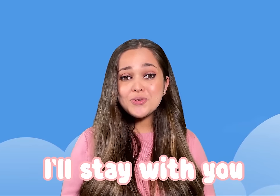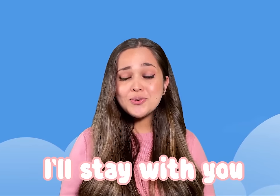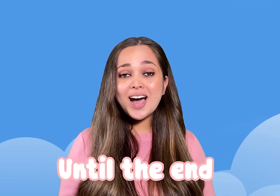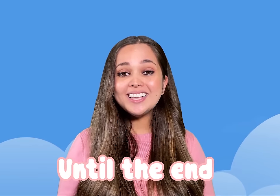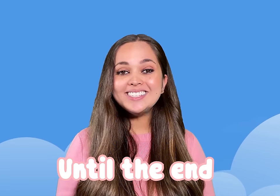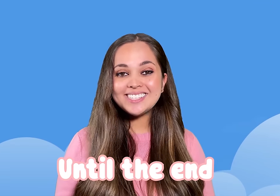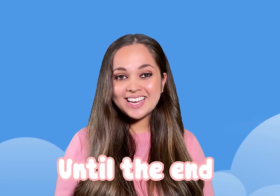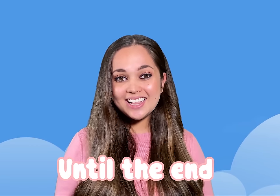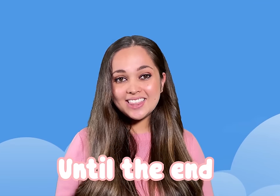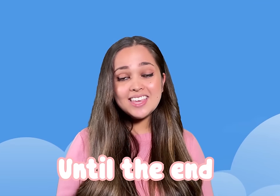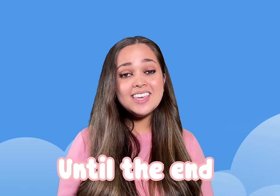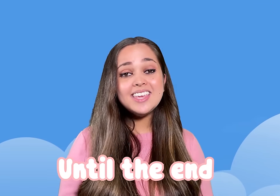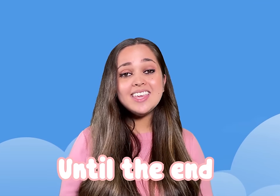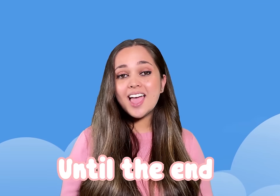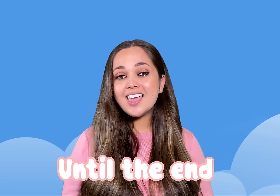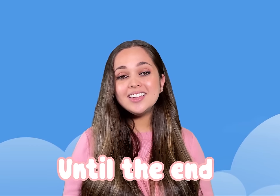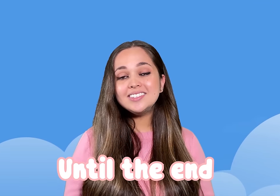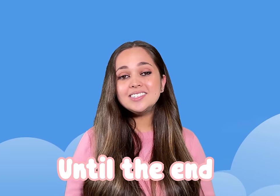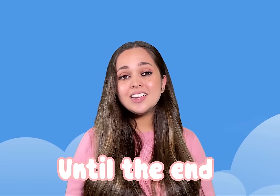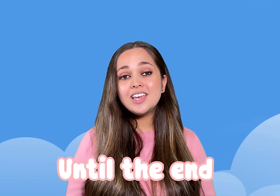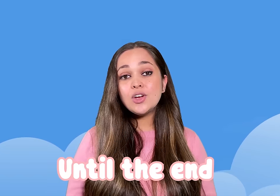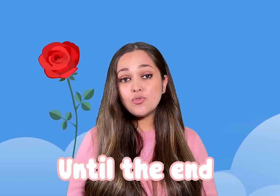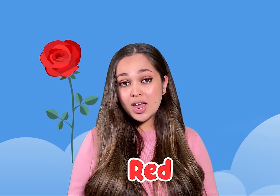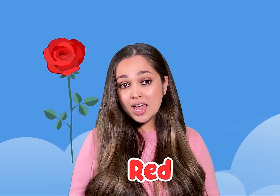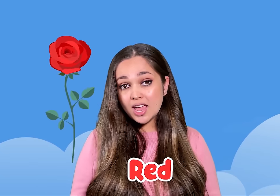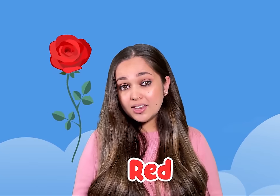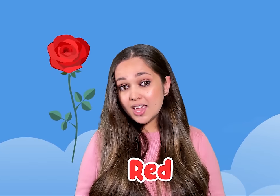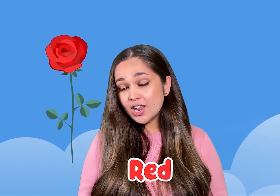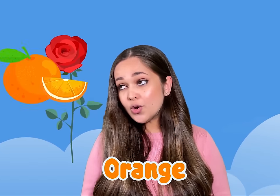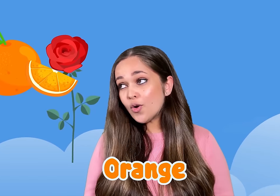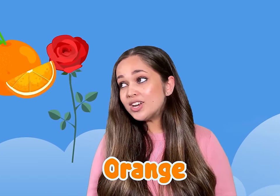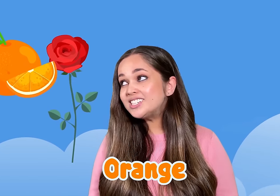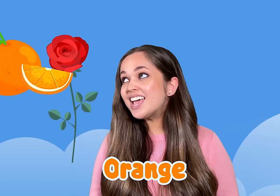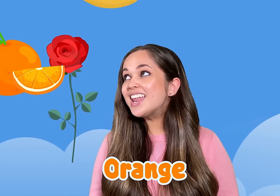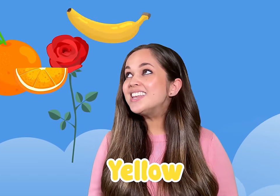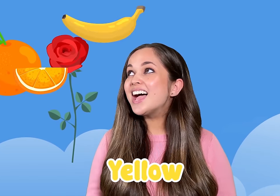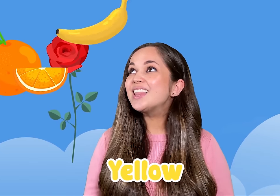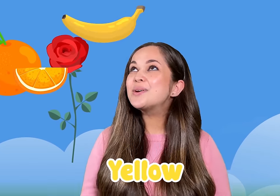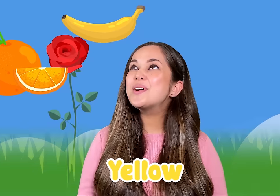Stay with you until the end. Red and orange.